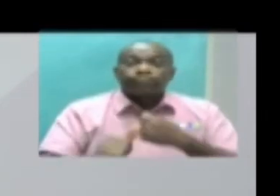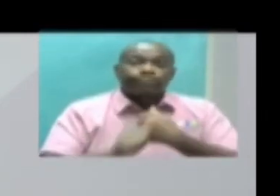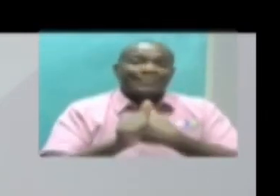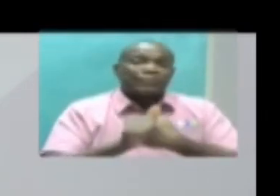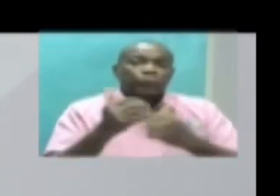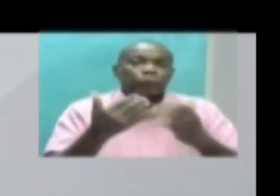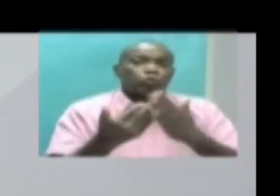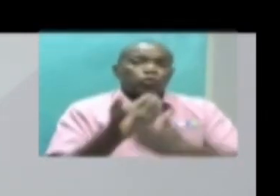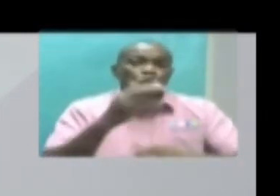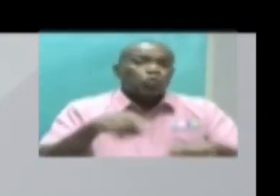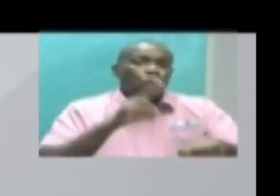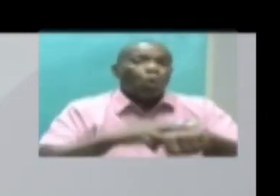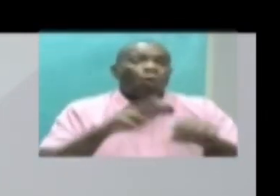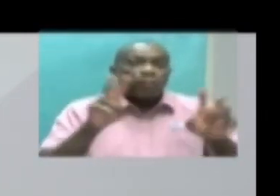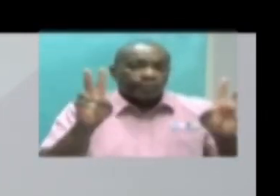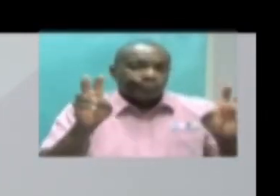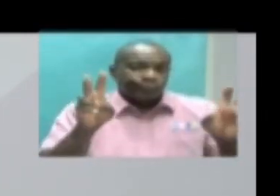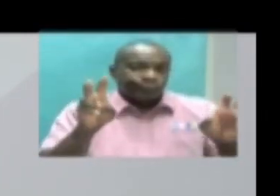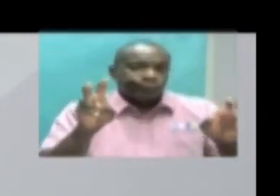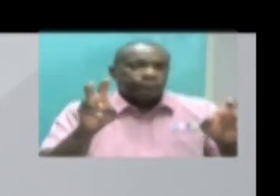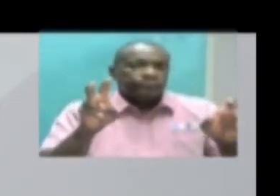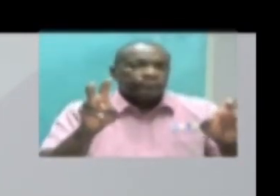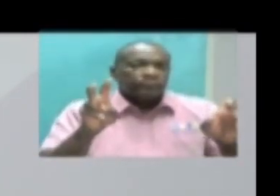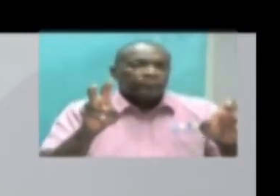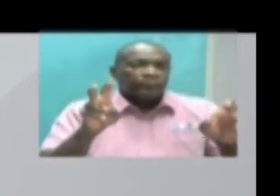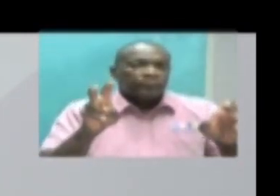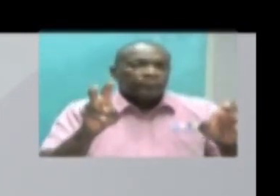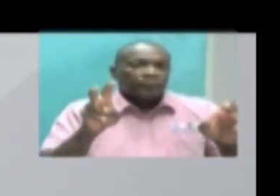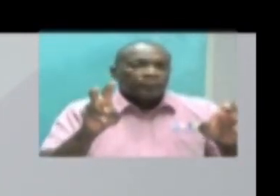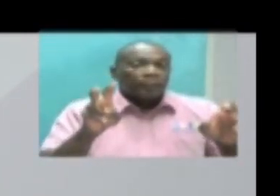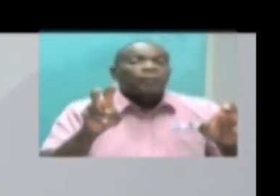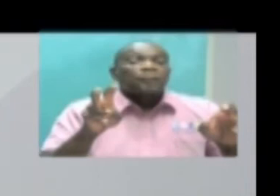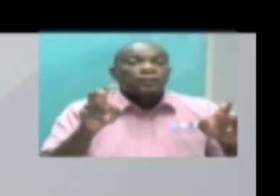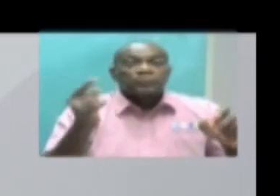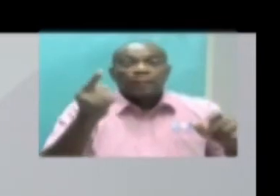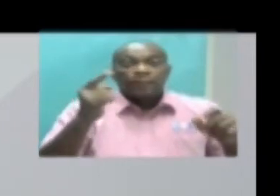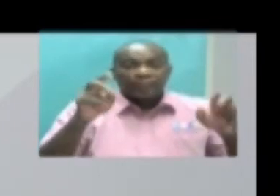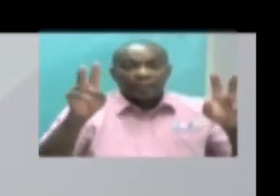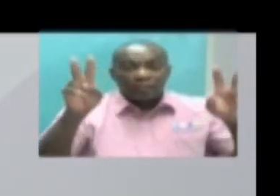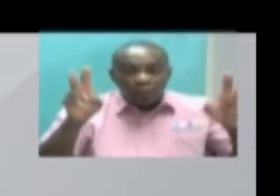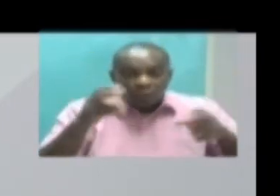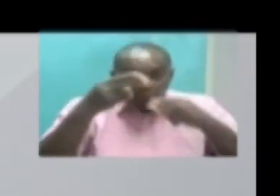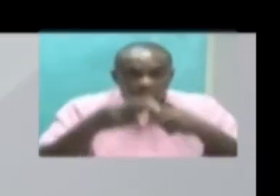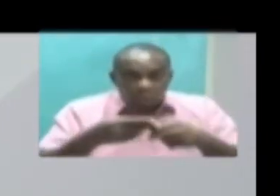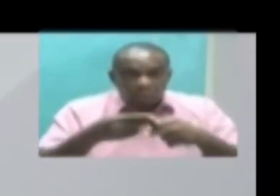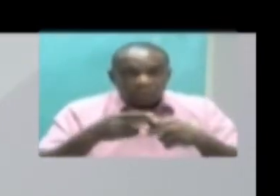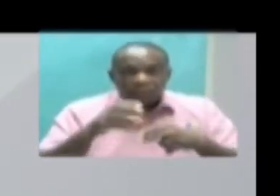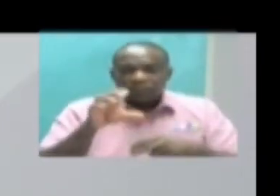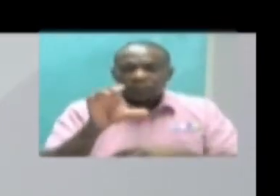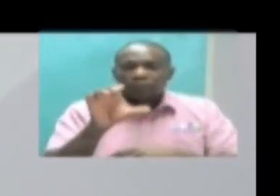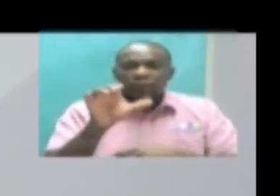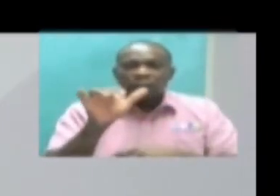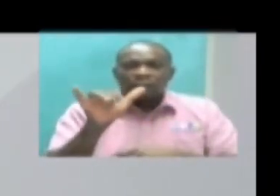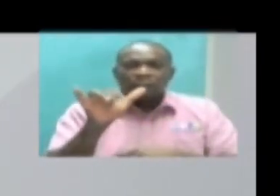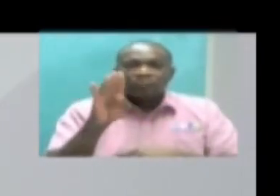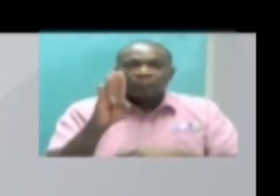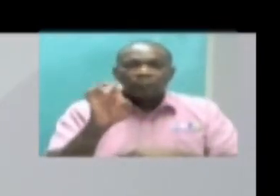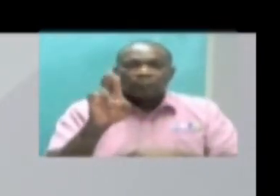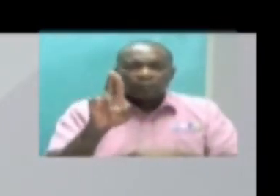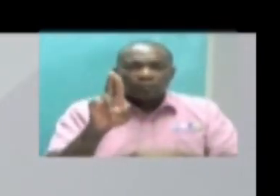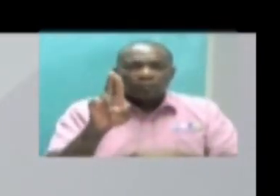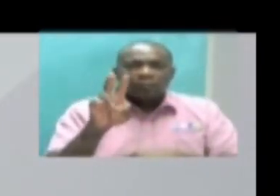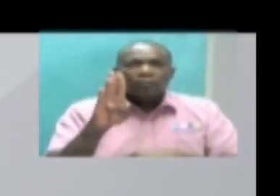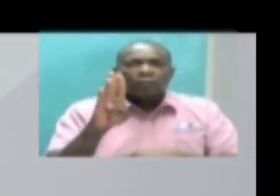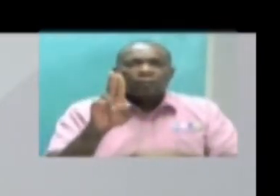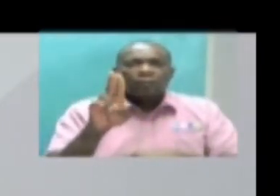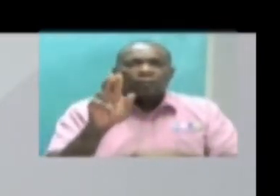speaking about, is that thing called cyberbullying. There's a reason nearly every lecture I do, I